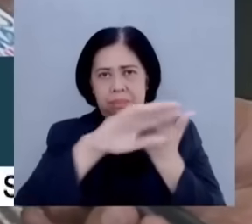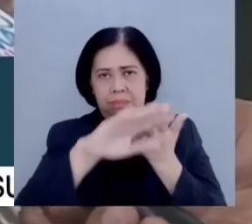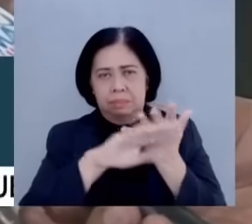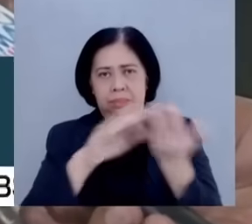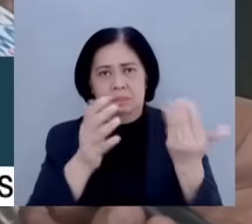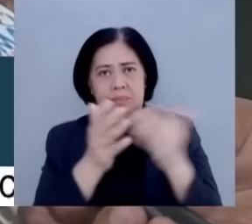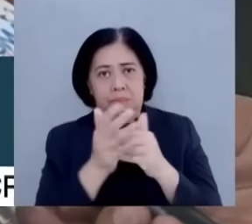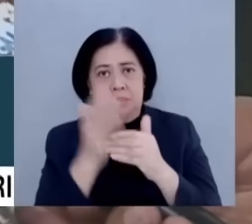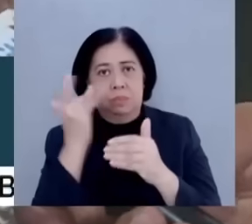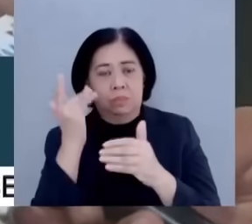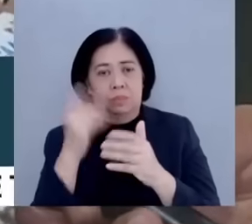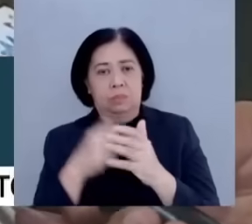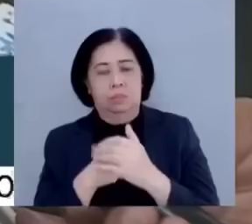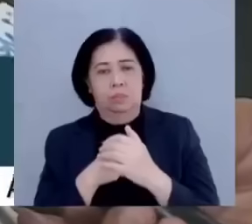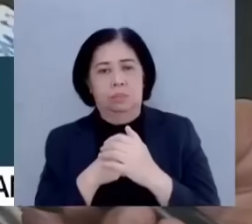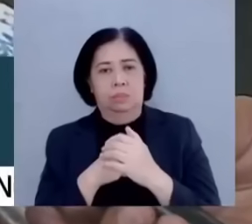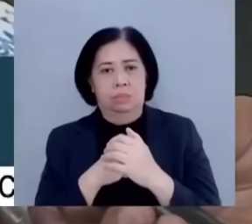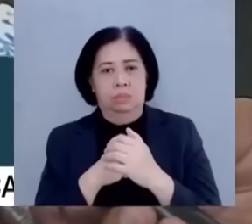Because